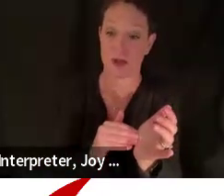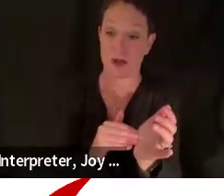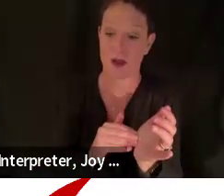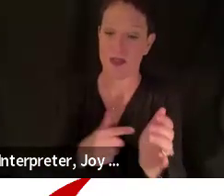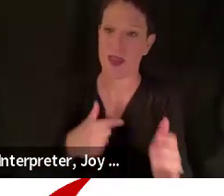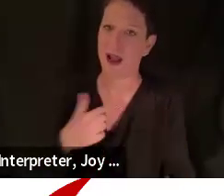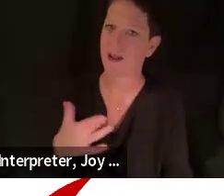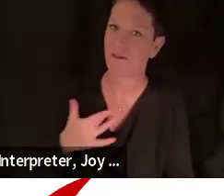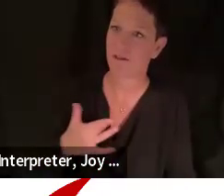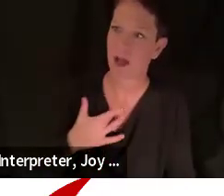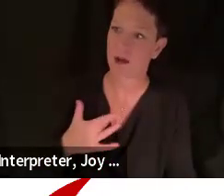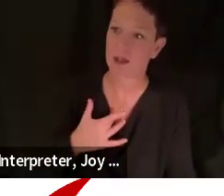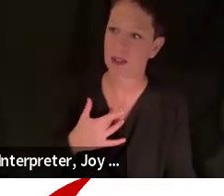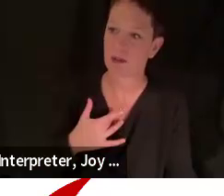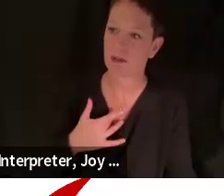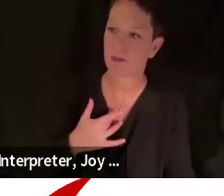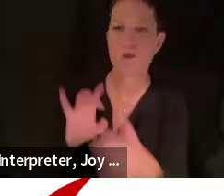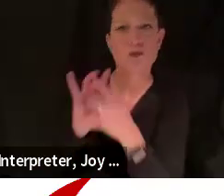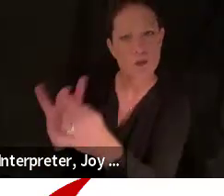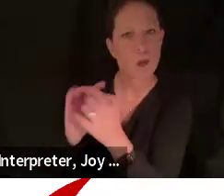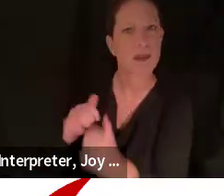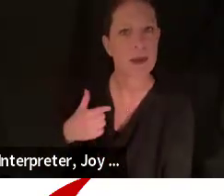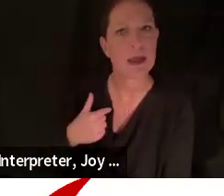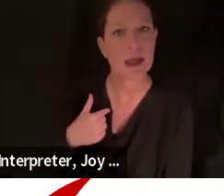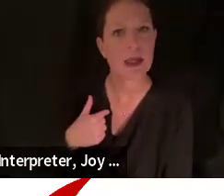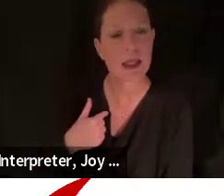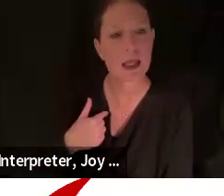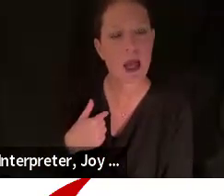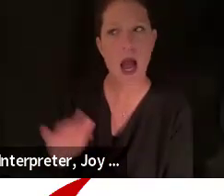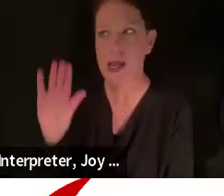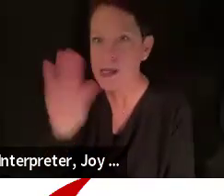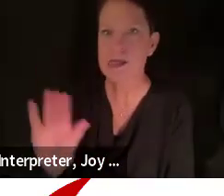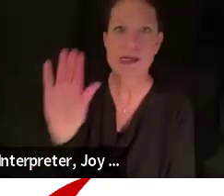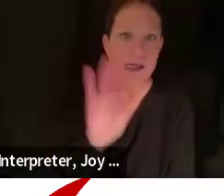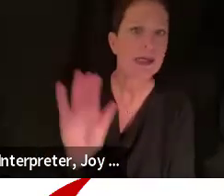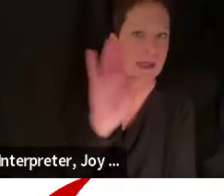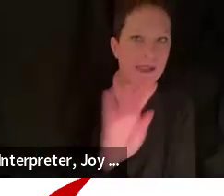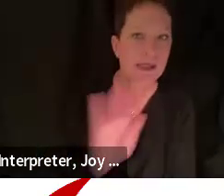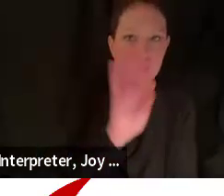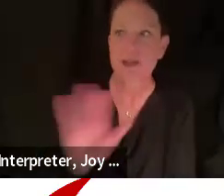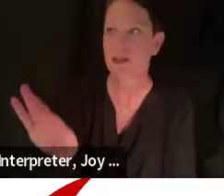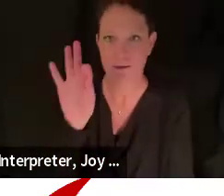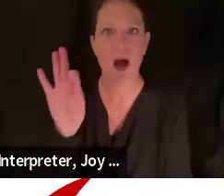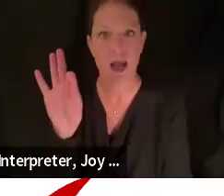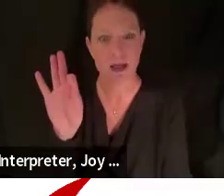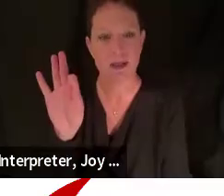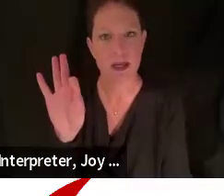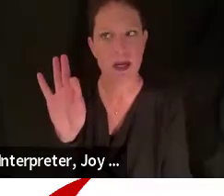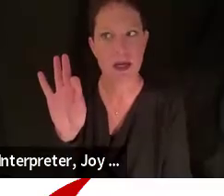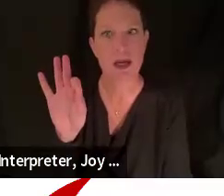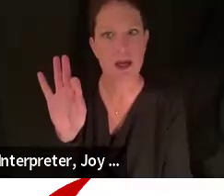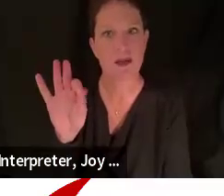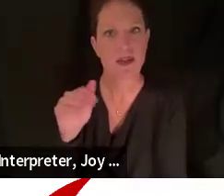like resided with me essentially. It took me a very long time for me to find a primary care provider that I felt like when